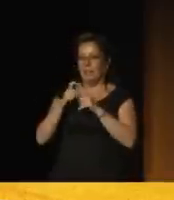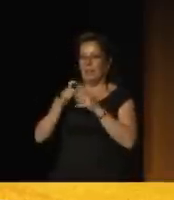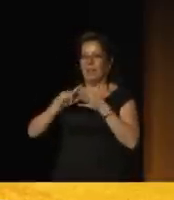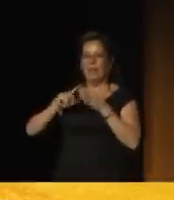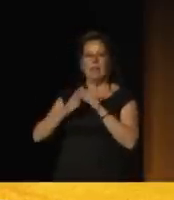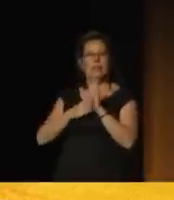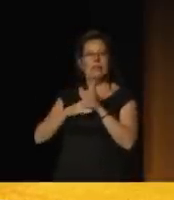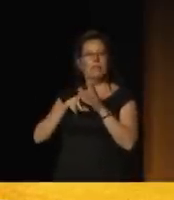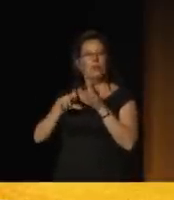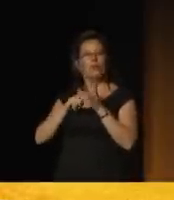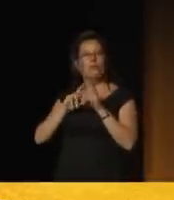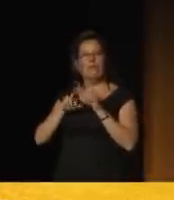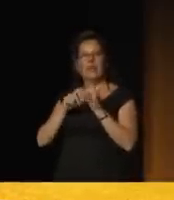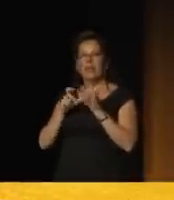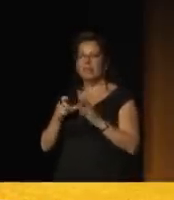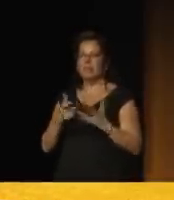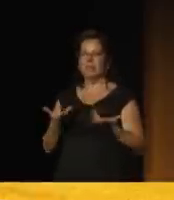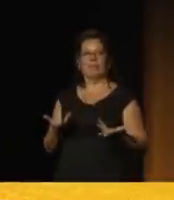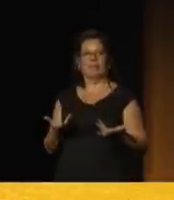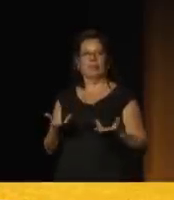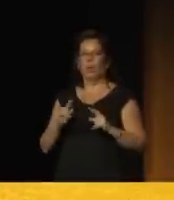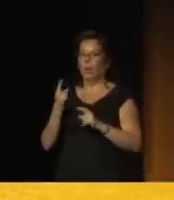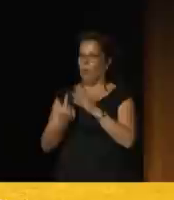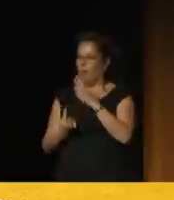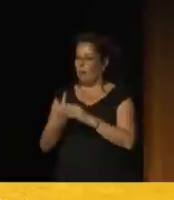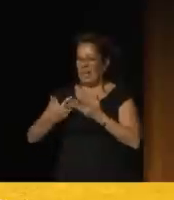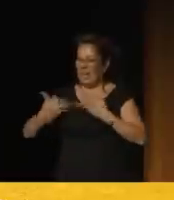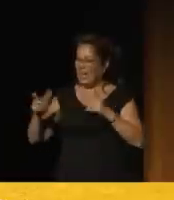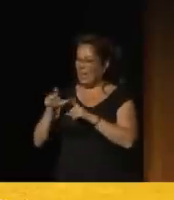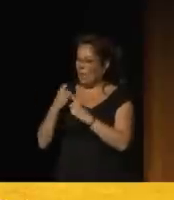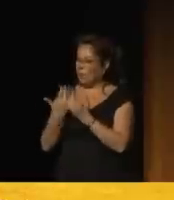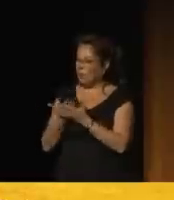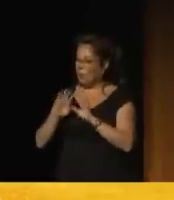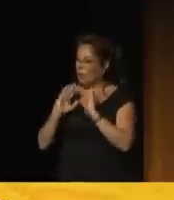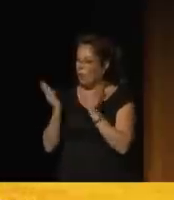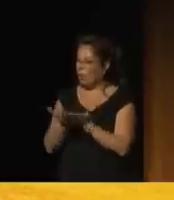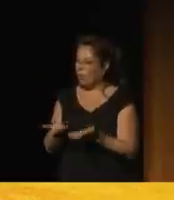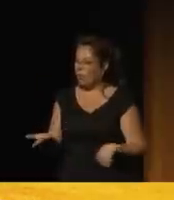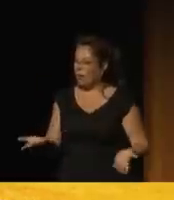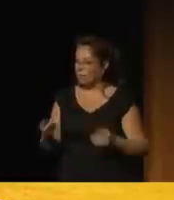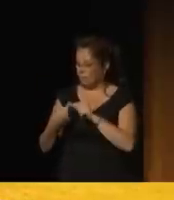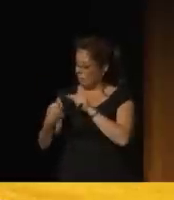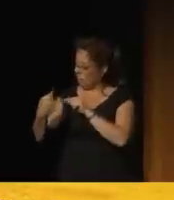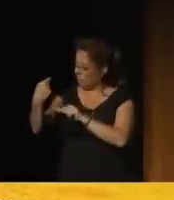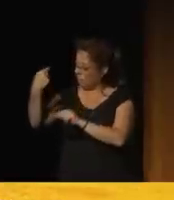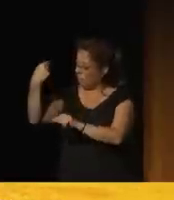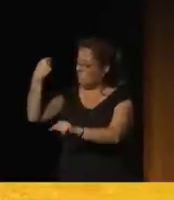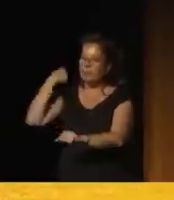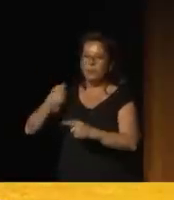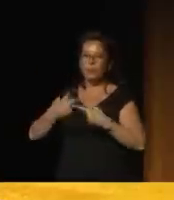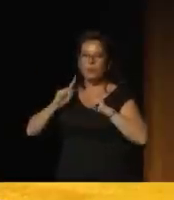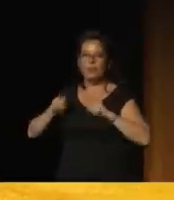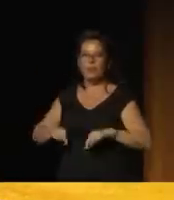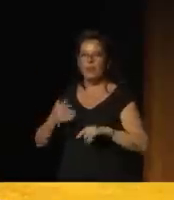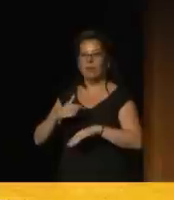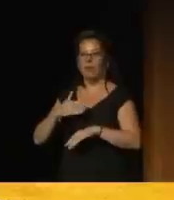the 2016 election. In any culture and civilization on earth, dating back to the Garden of Eden, whenever there